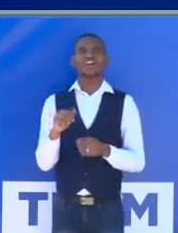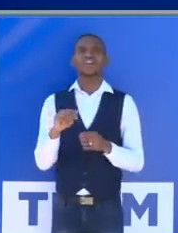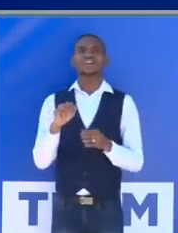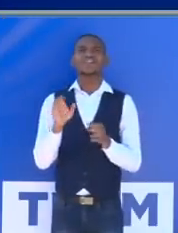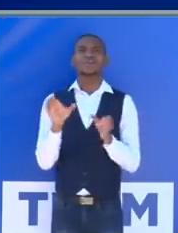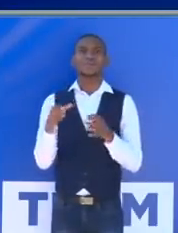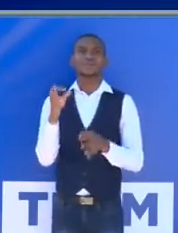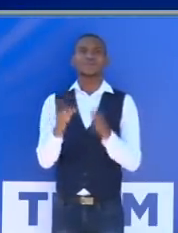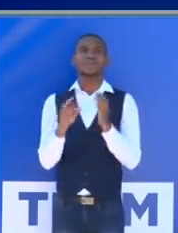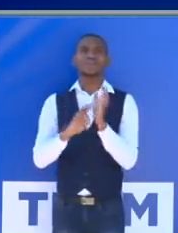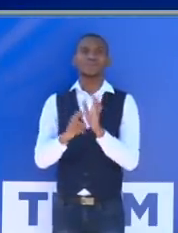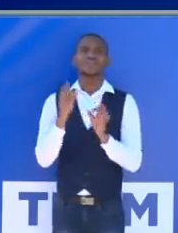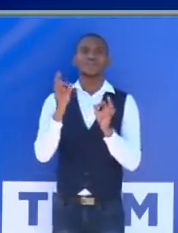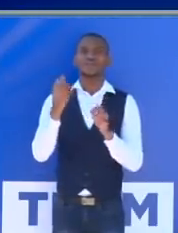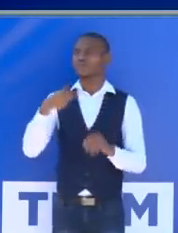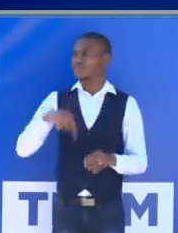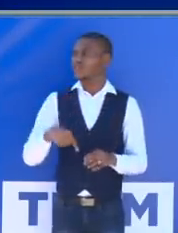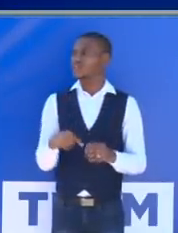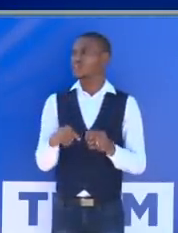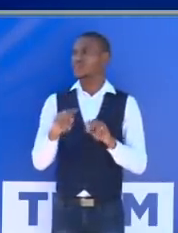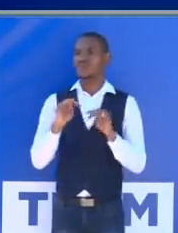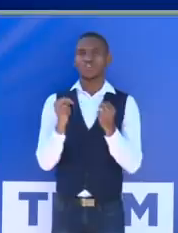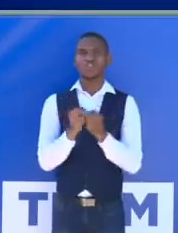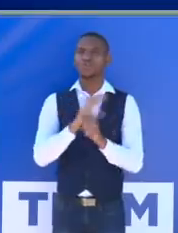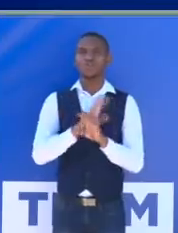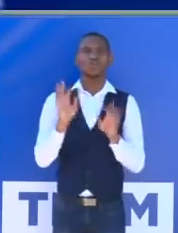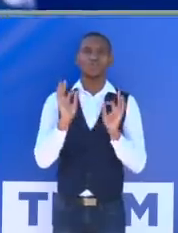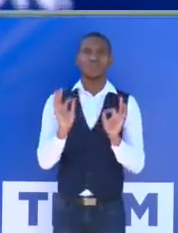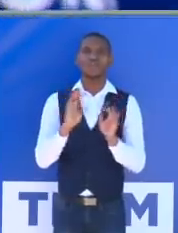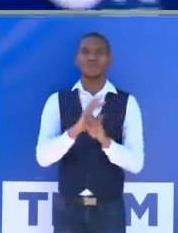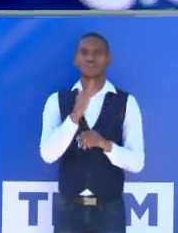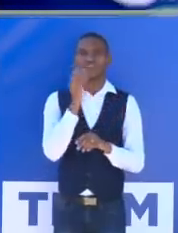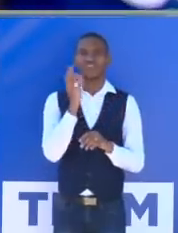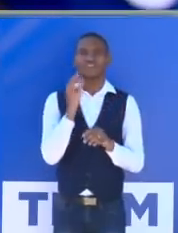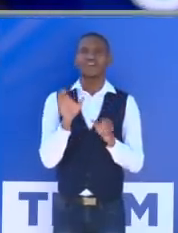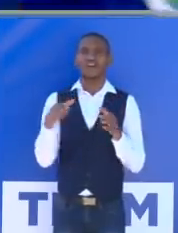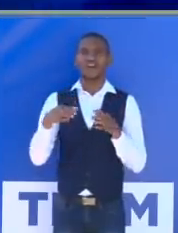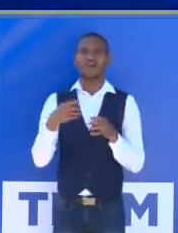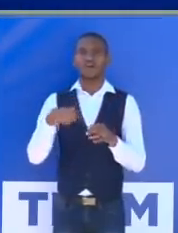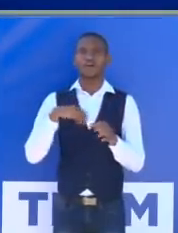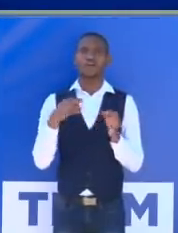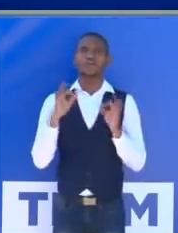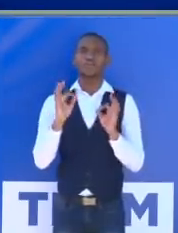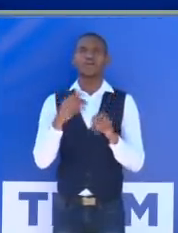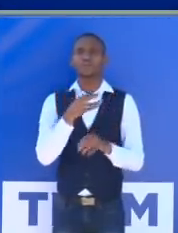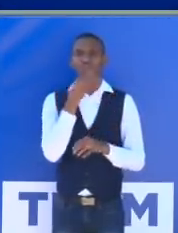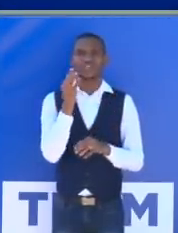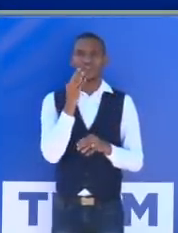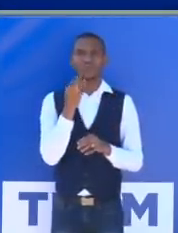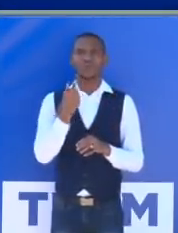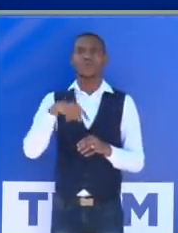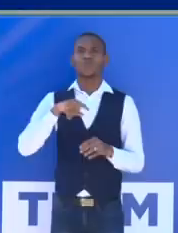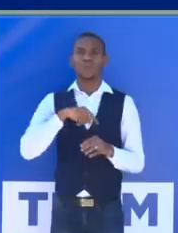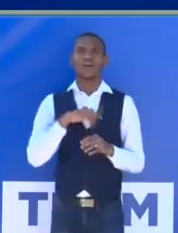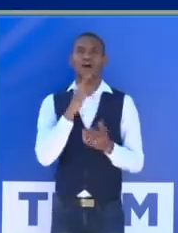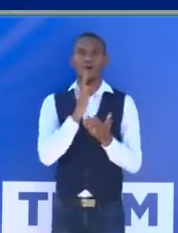the future of this nation. We may not be perfect. I'm not saying to you the party is perfect, but I'm here to tell you we are